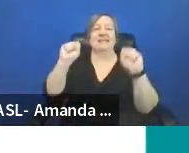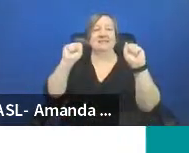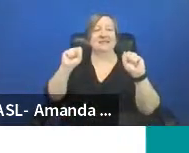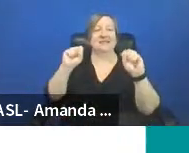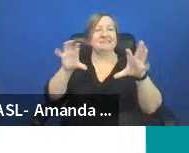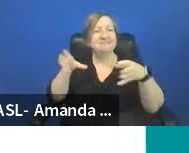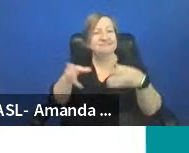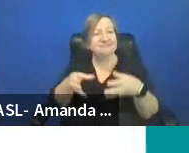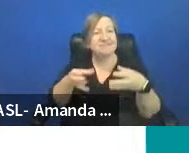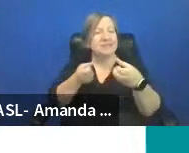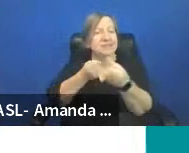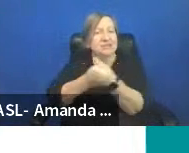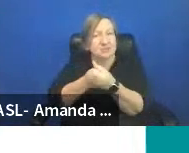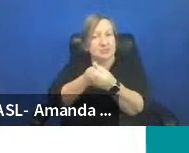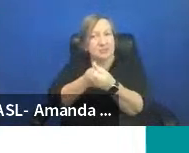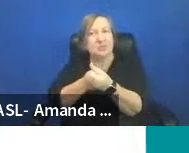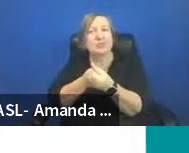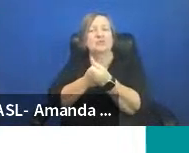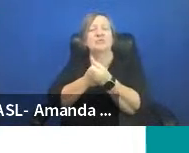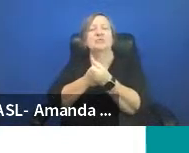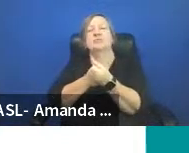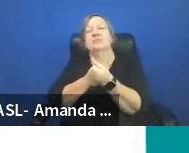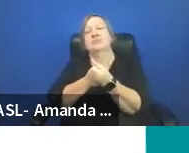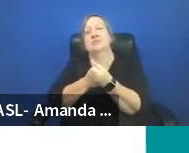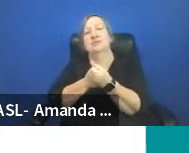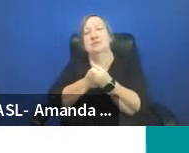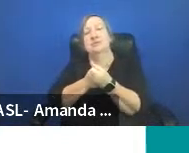support, and